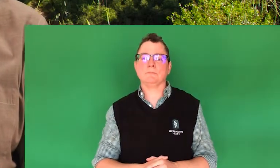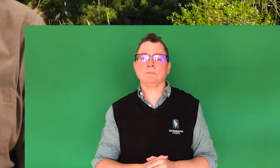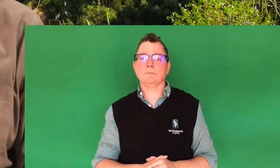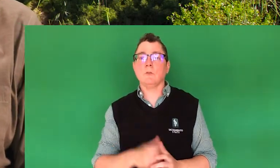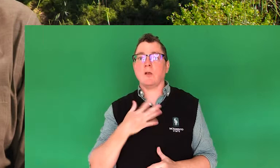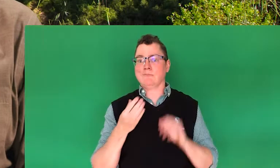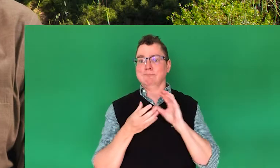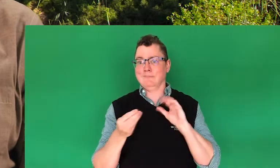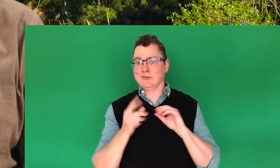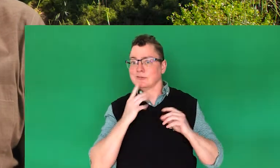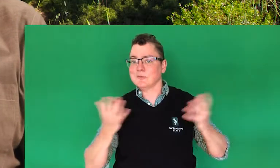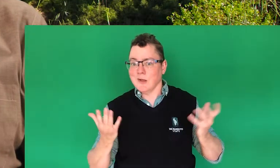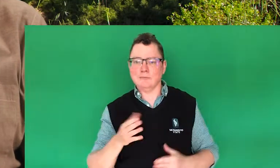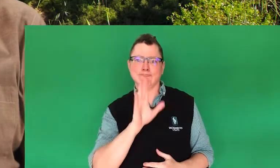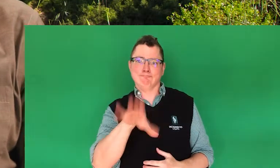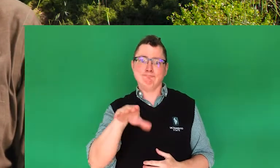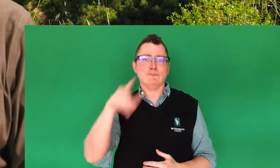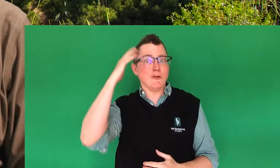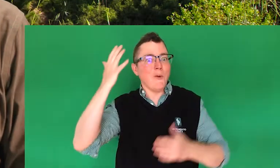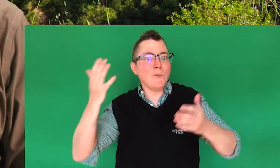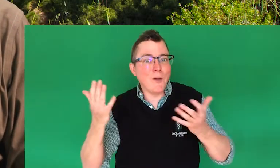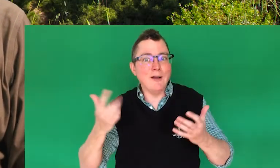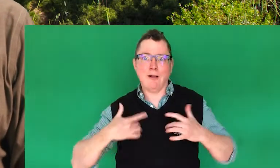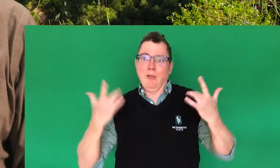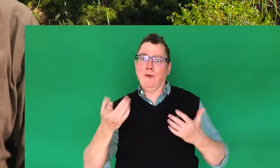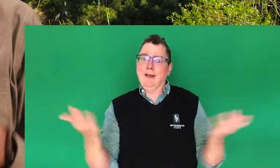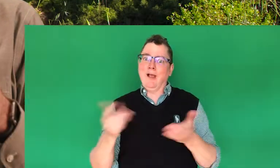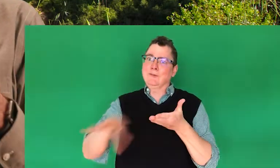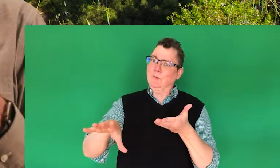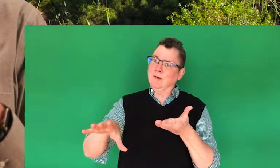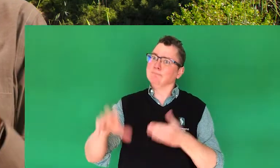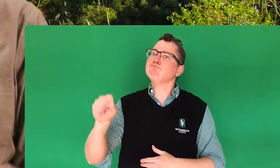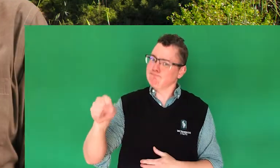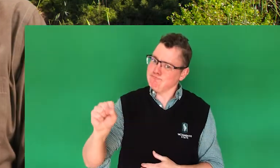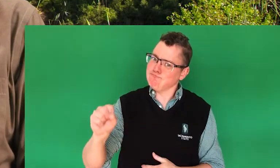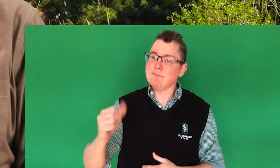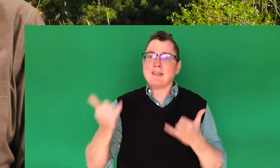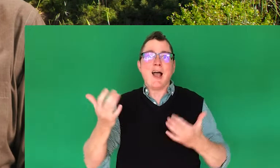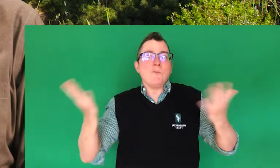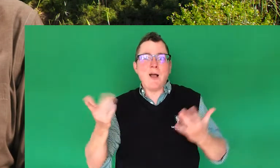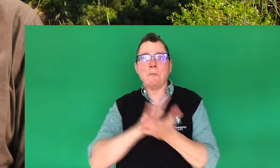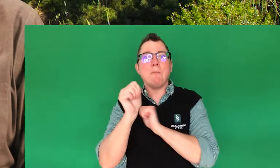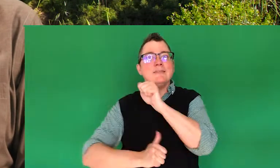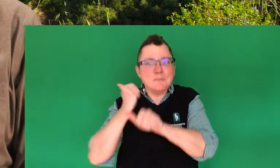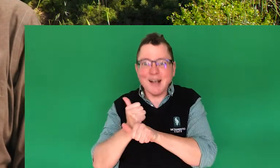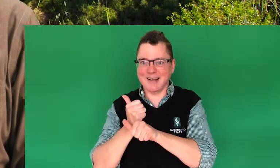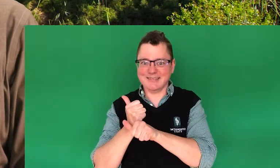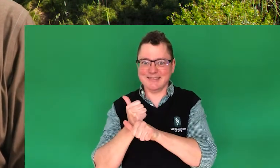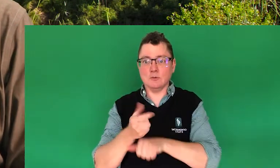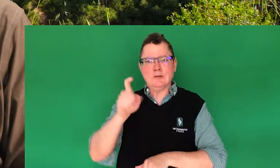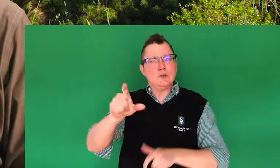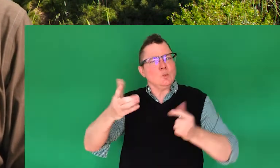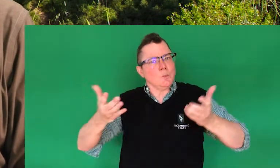through exit interview. And one of my messages is, we're delighted to have you as a student,